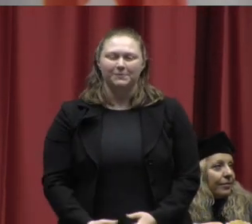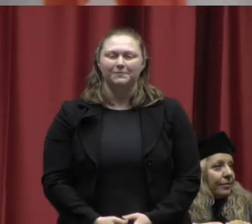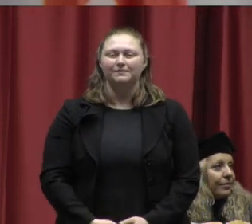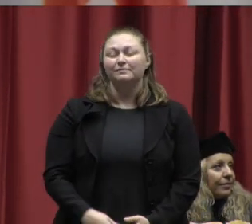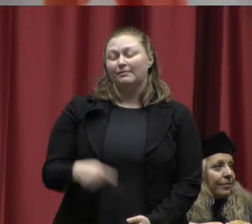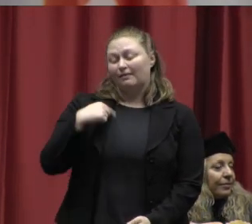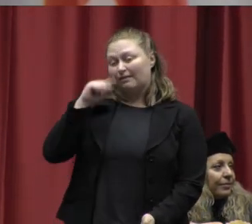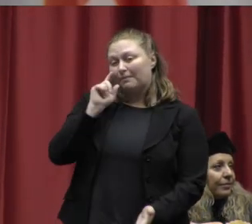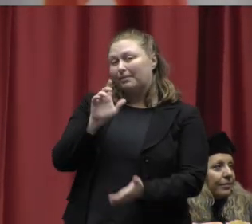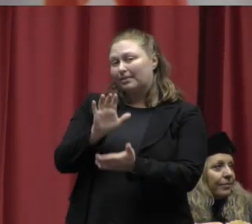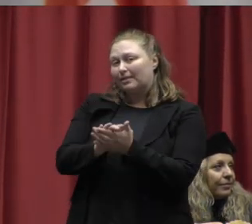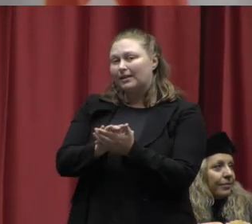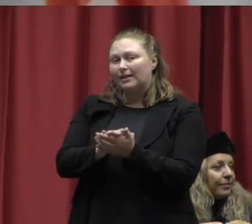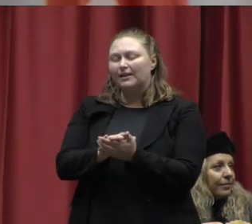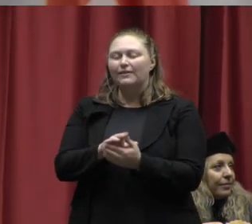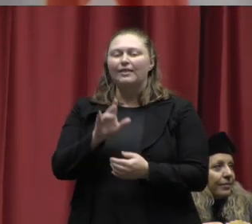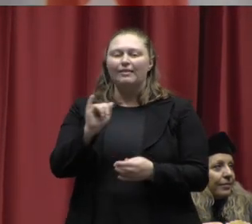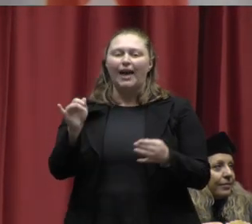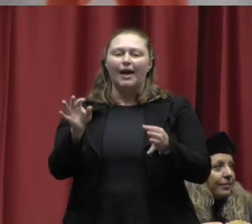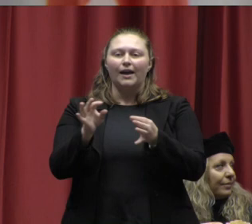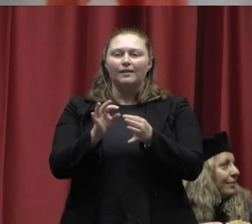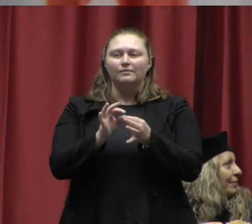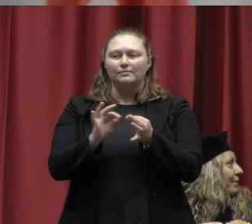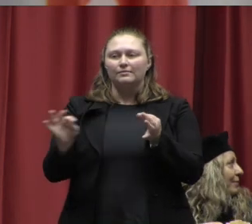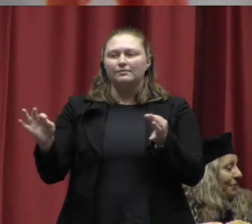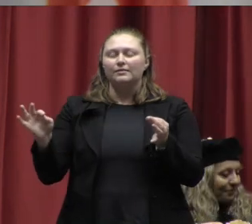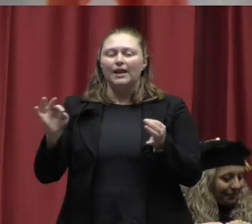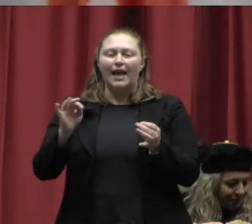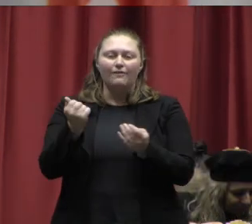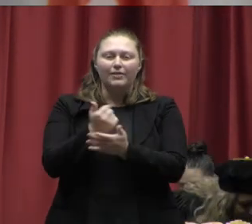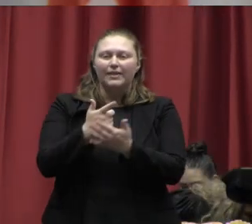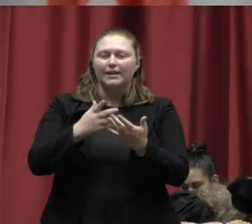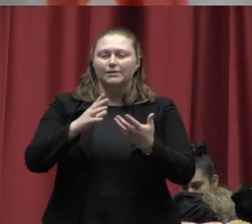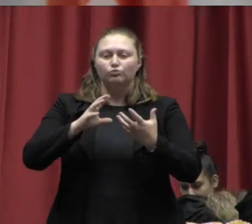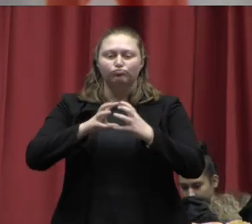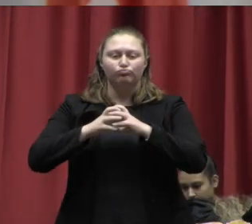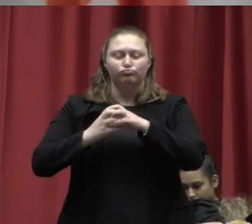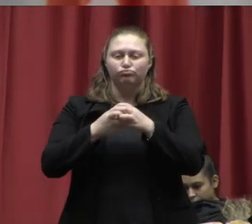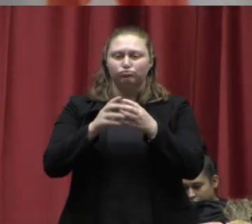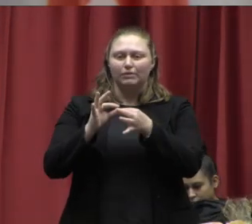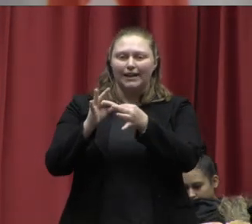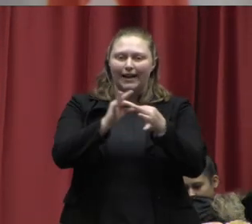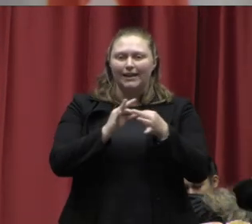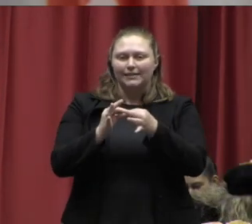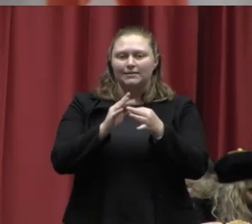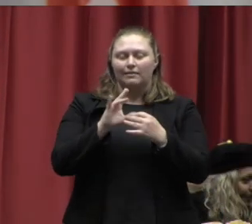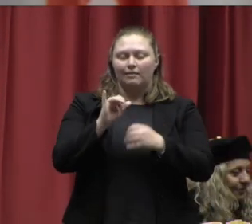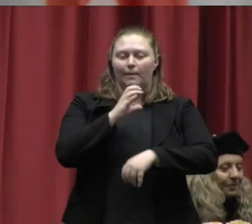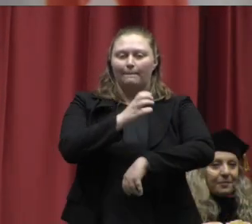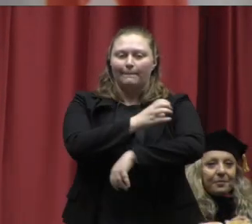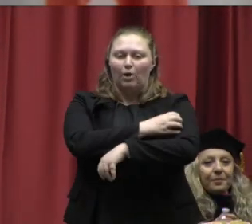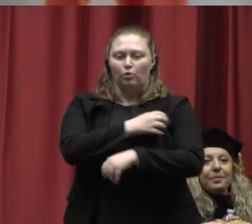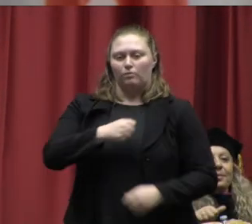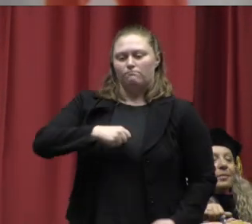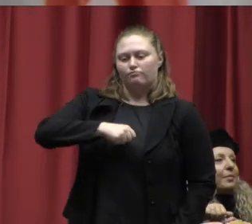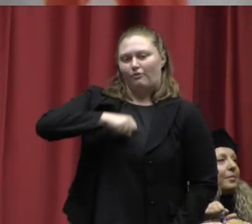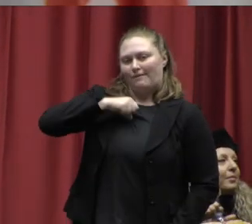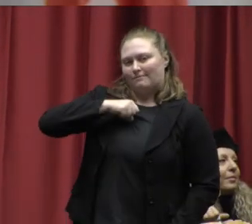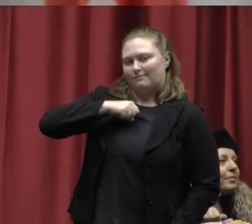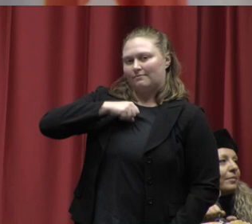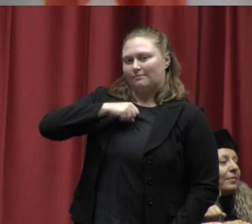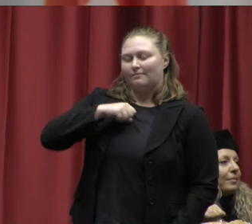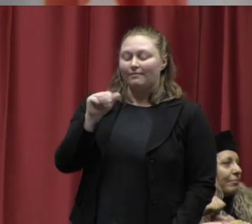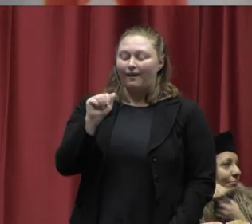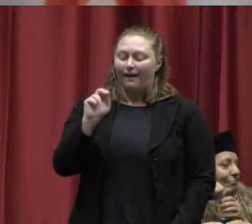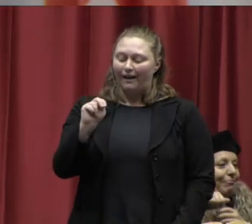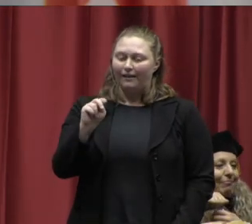I believe the thread that weaves these themes together is the powerful force of pride.